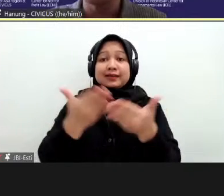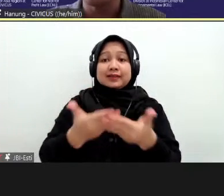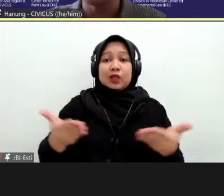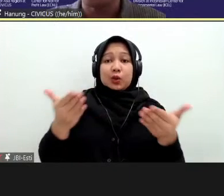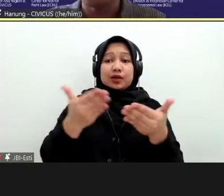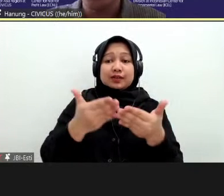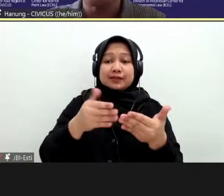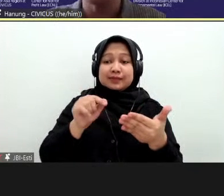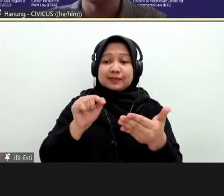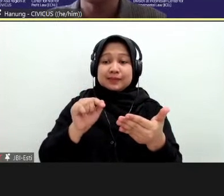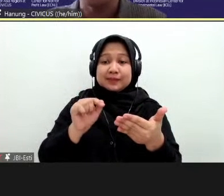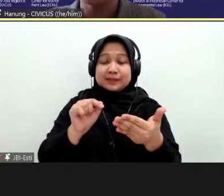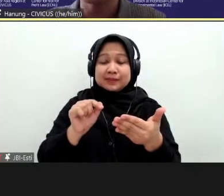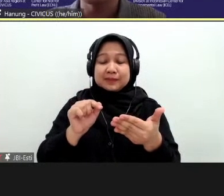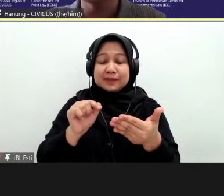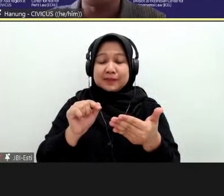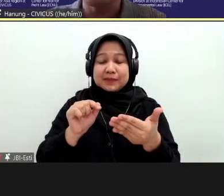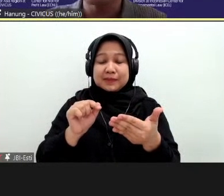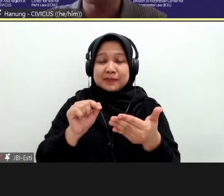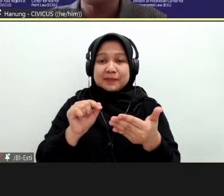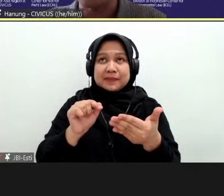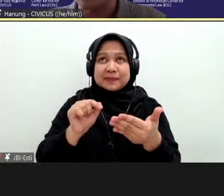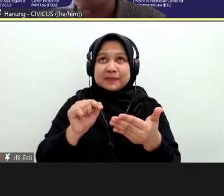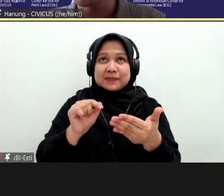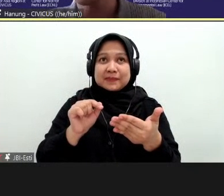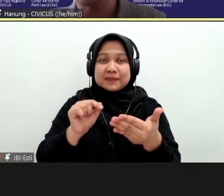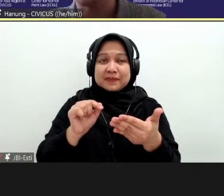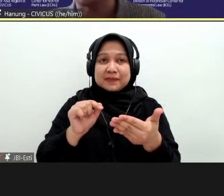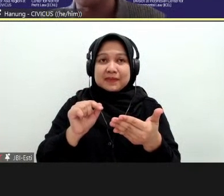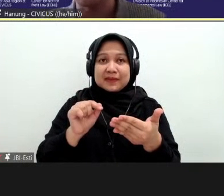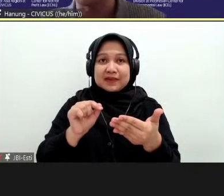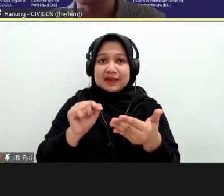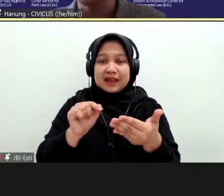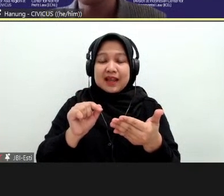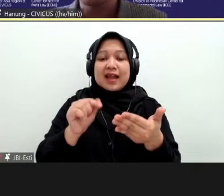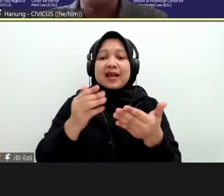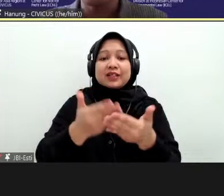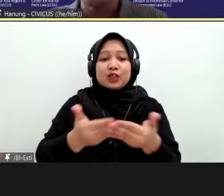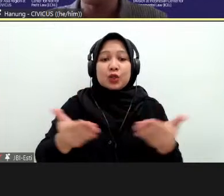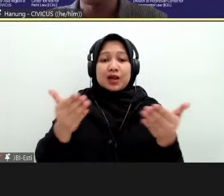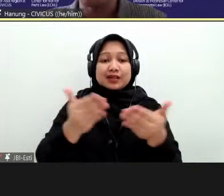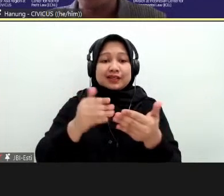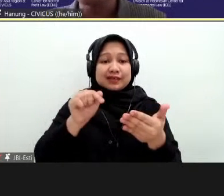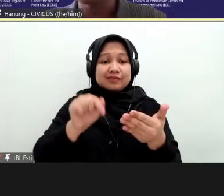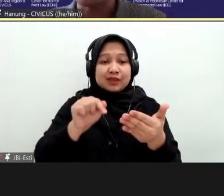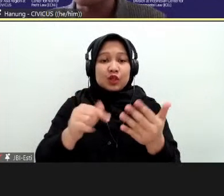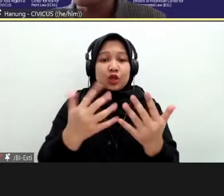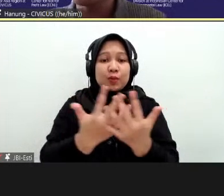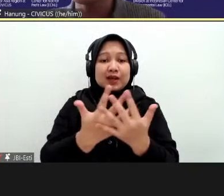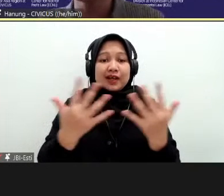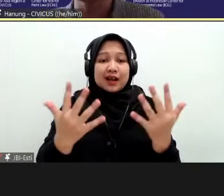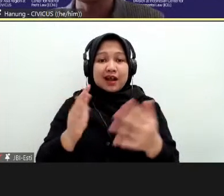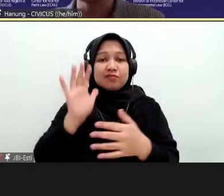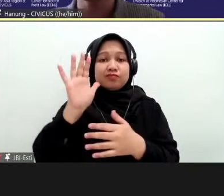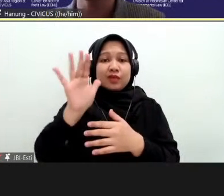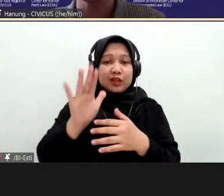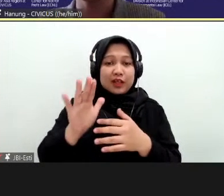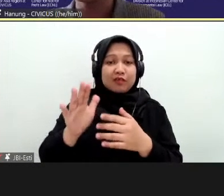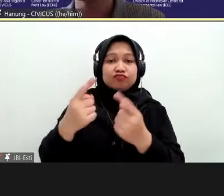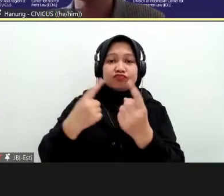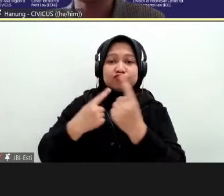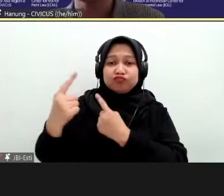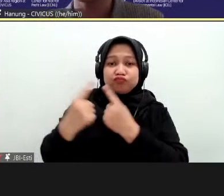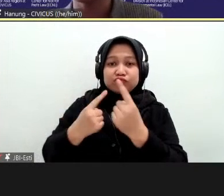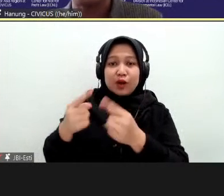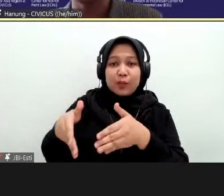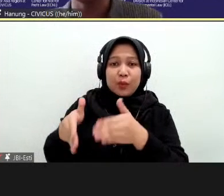society organizations are able to organize, participate, and communicate without hindrance, and claim their rights and influence the political and